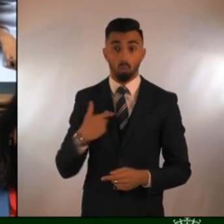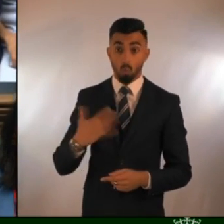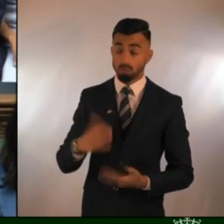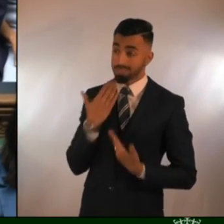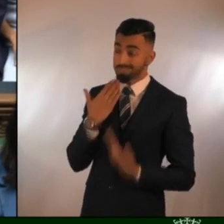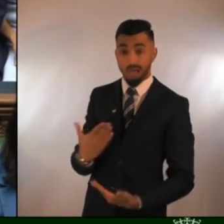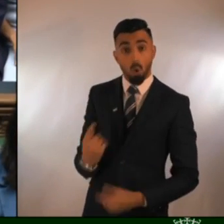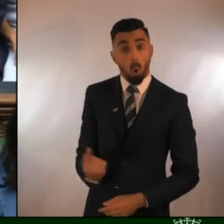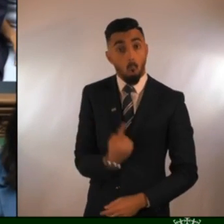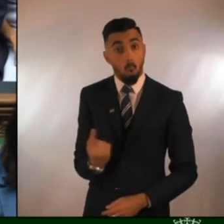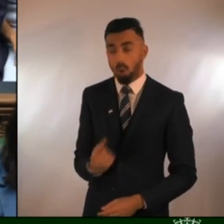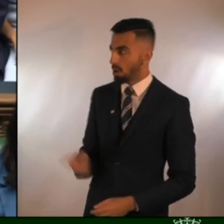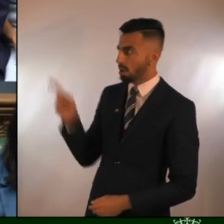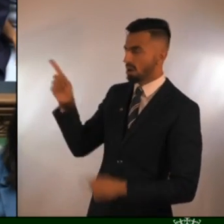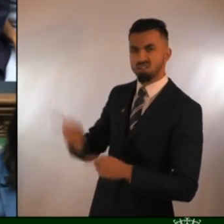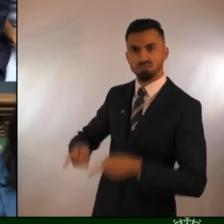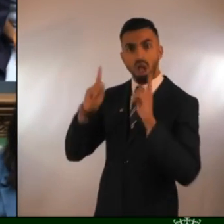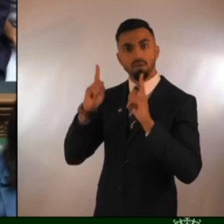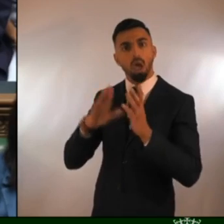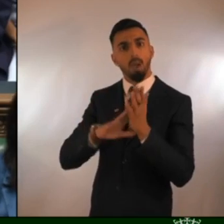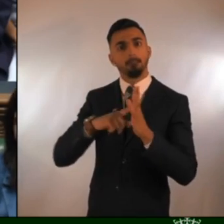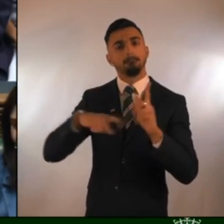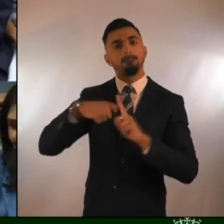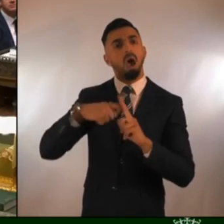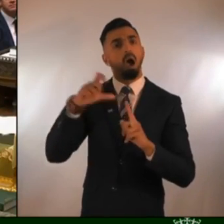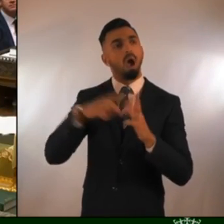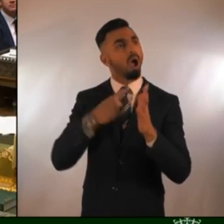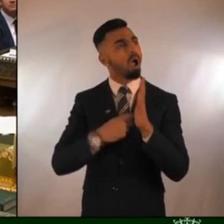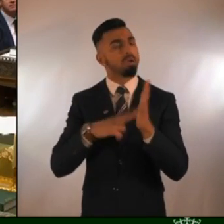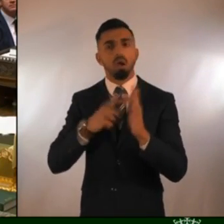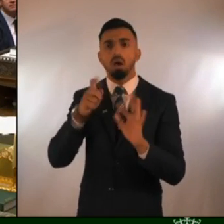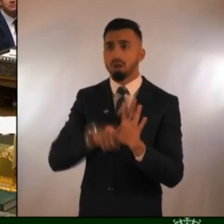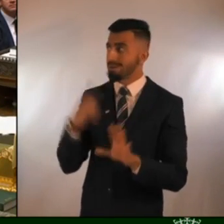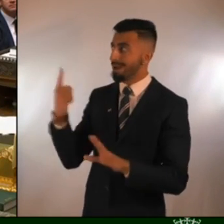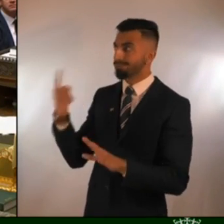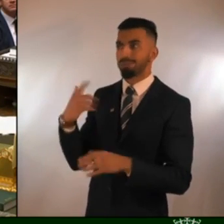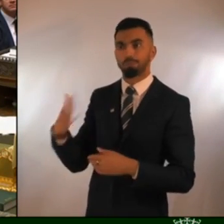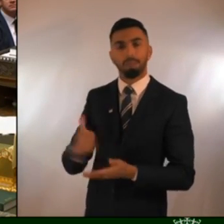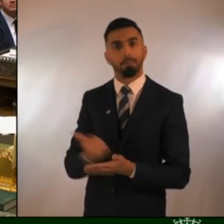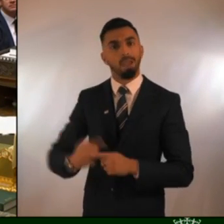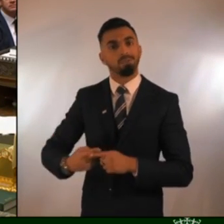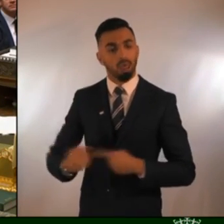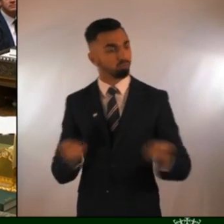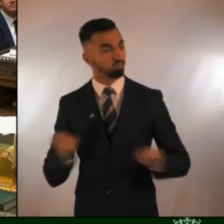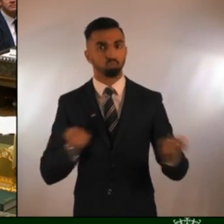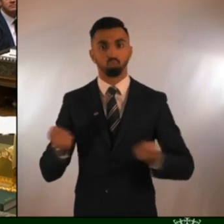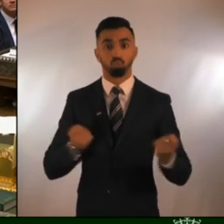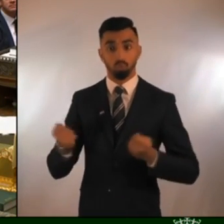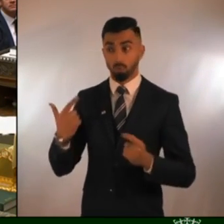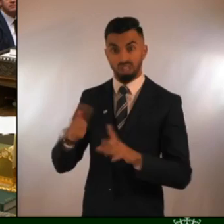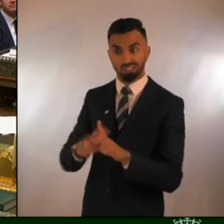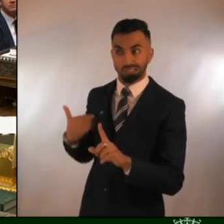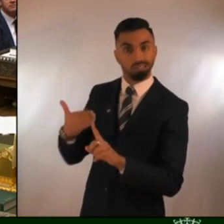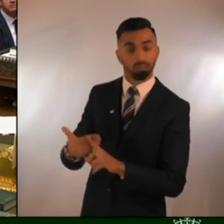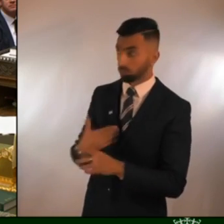the Governor of the Bank of England, for his 7 years of dedicated public service. We congratulate him on his new role as Finance